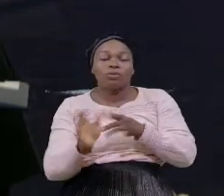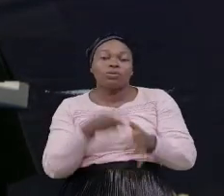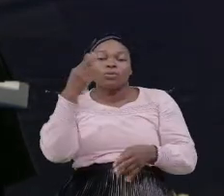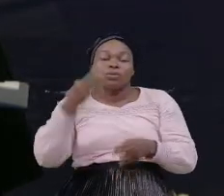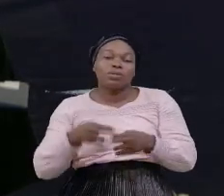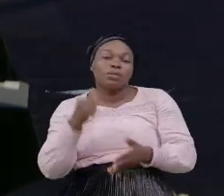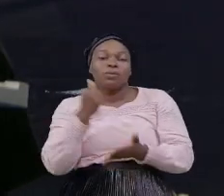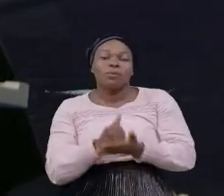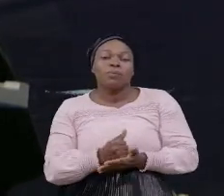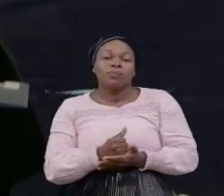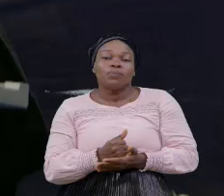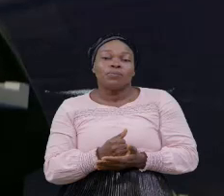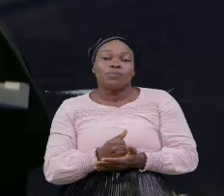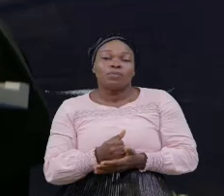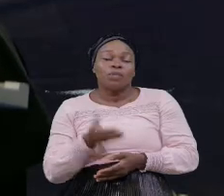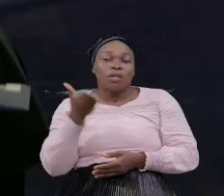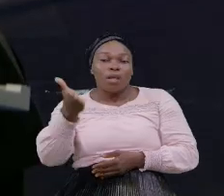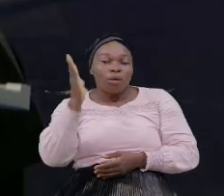There will be a special meeting